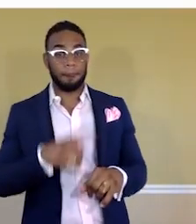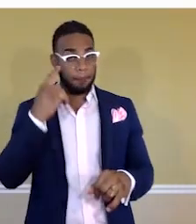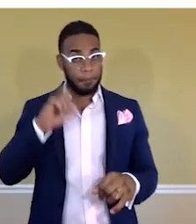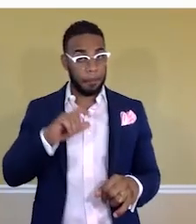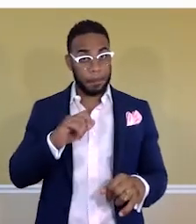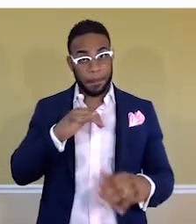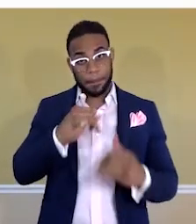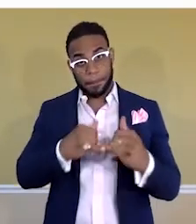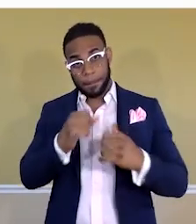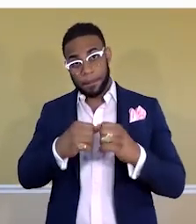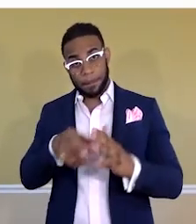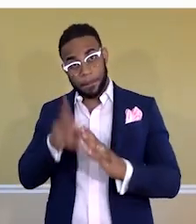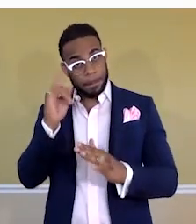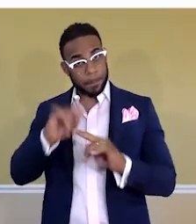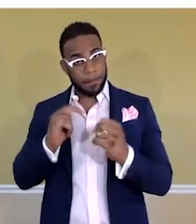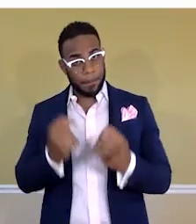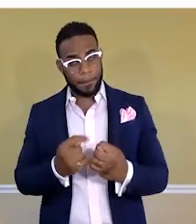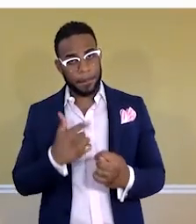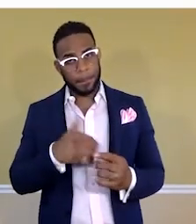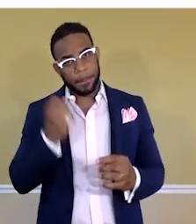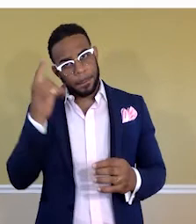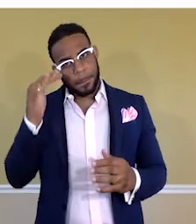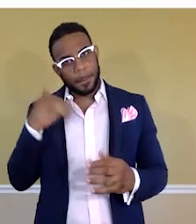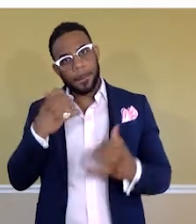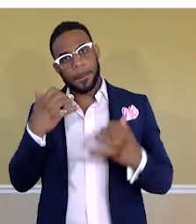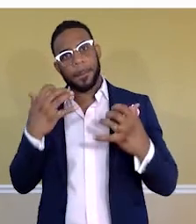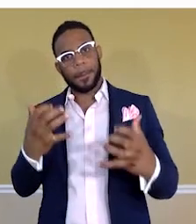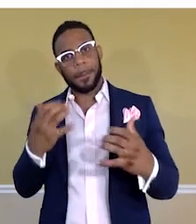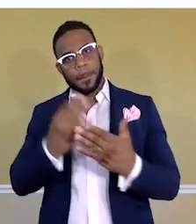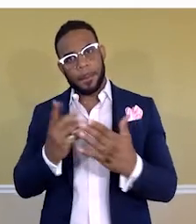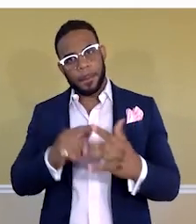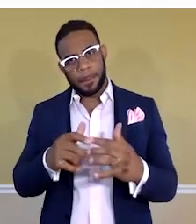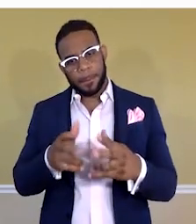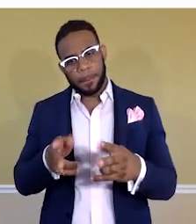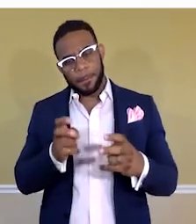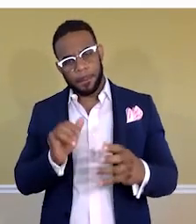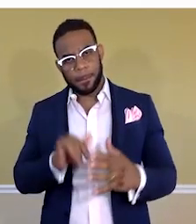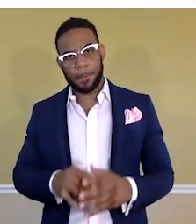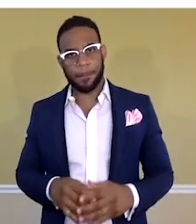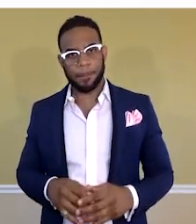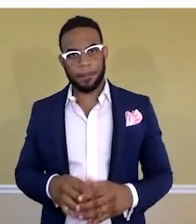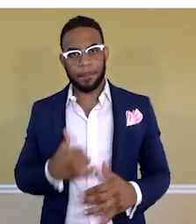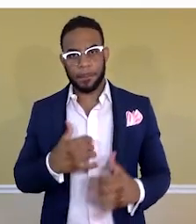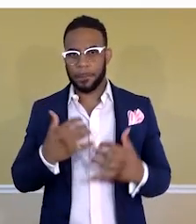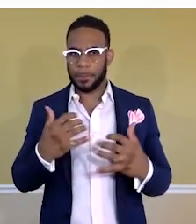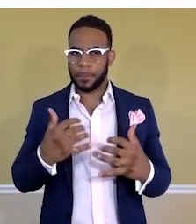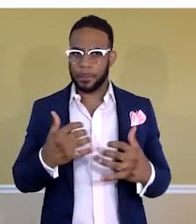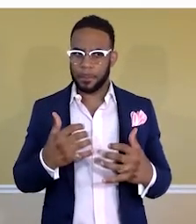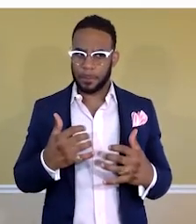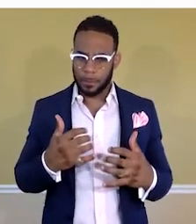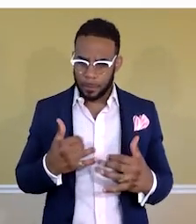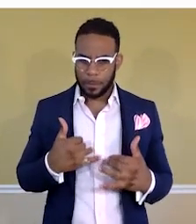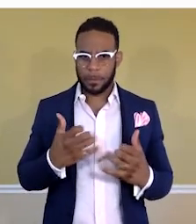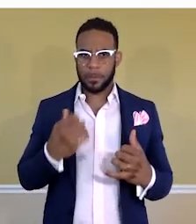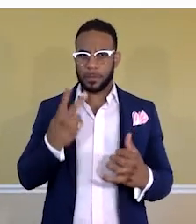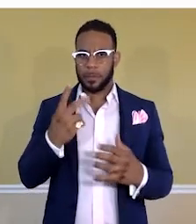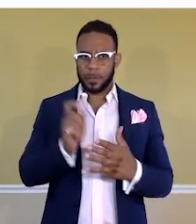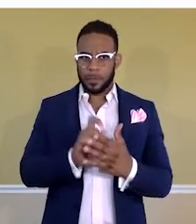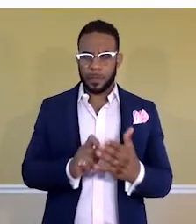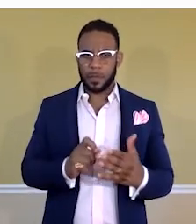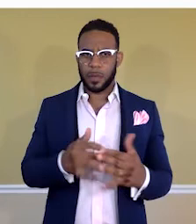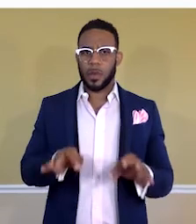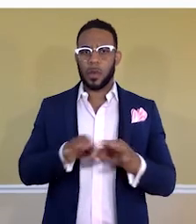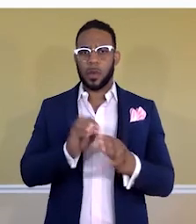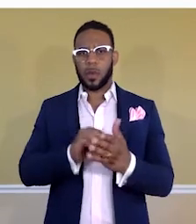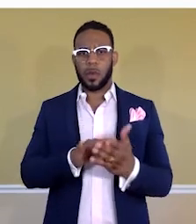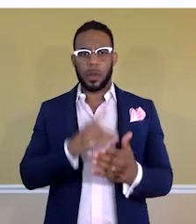end of the year review for the team, I realized that I had a lot of material to draw from. And I had at least 2 journals worth of